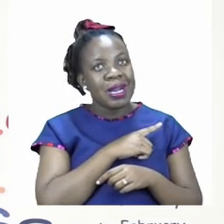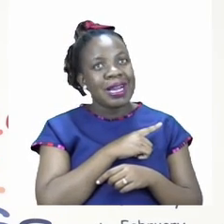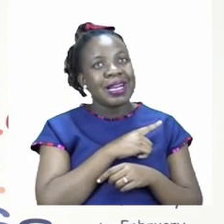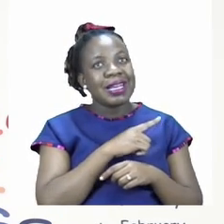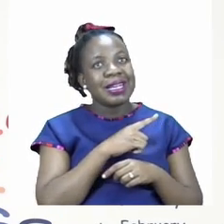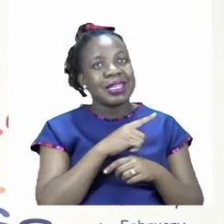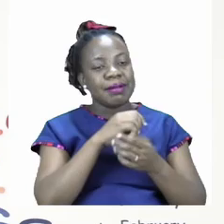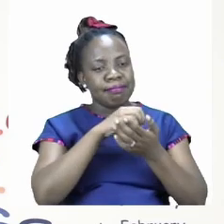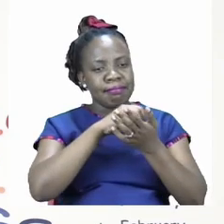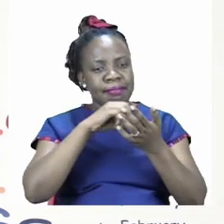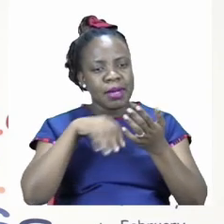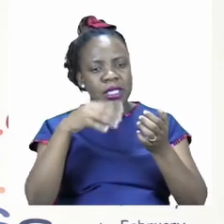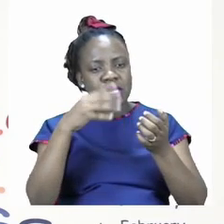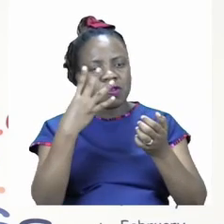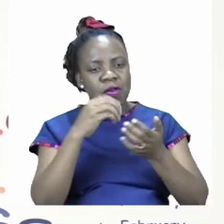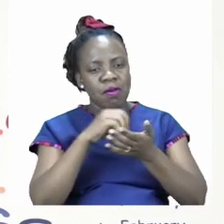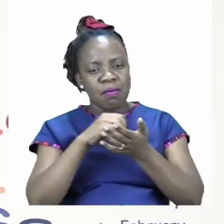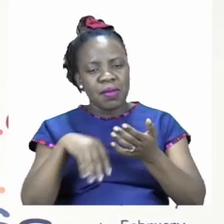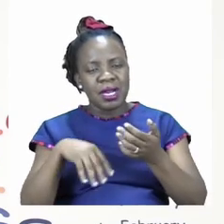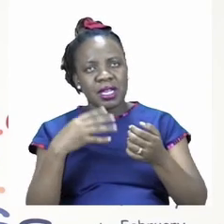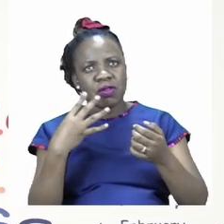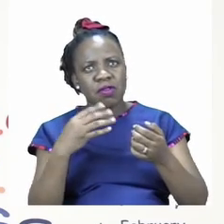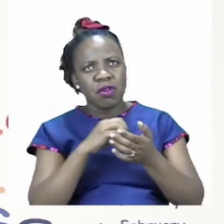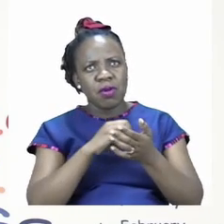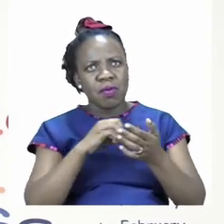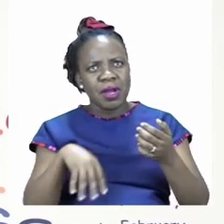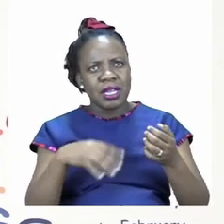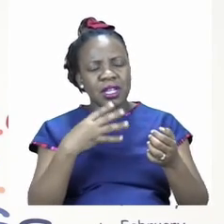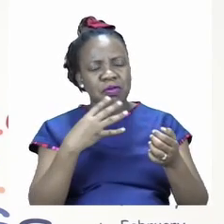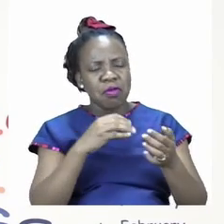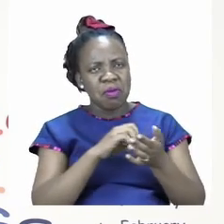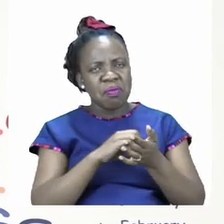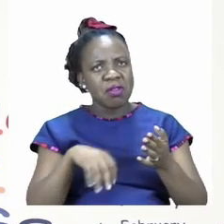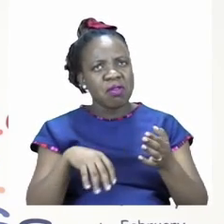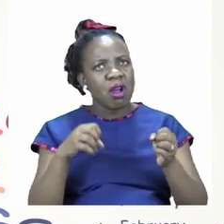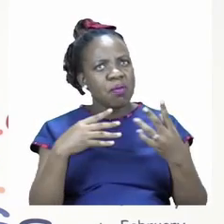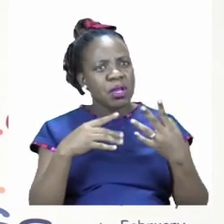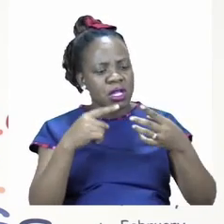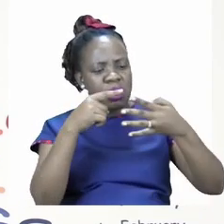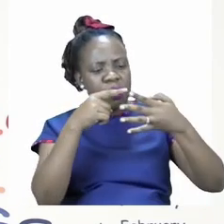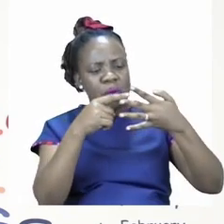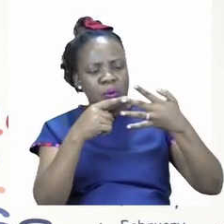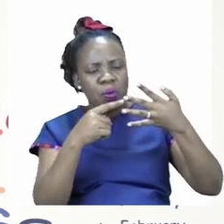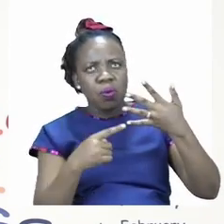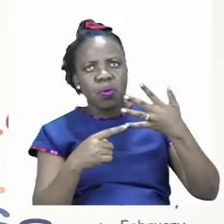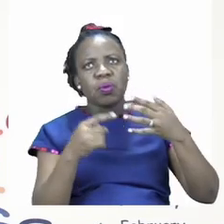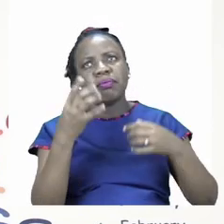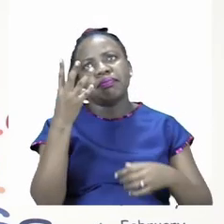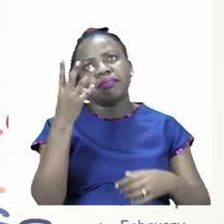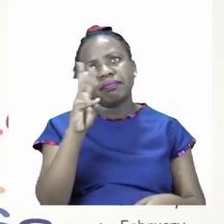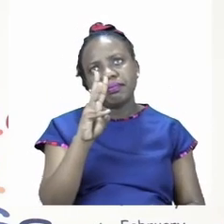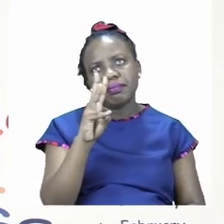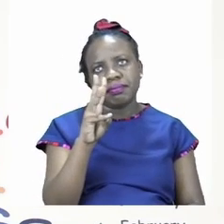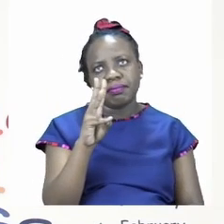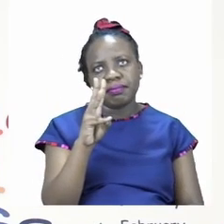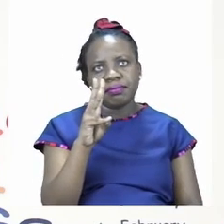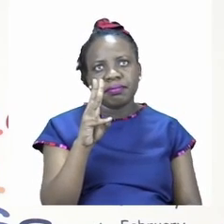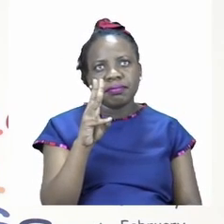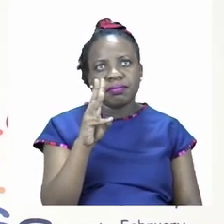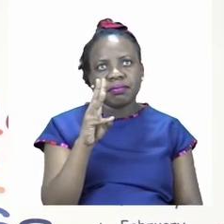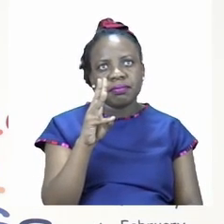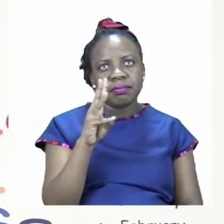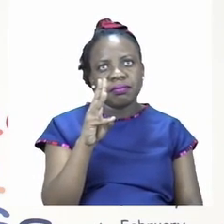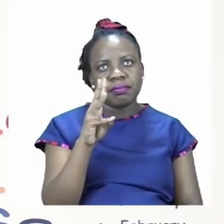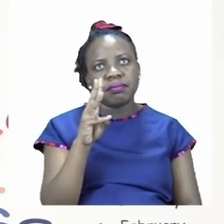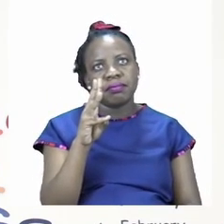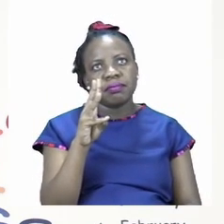subtract. Don't forget, division is repeated subtraction. So go ahead, boys